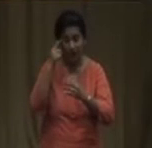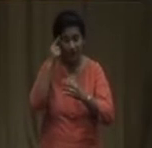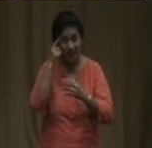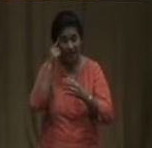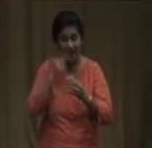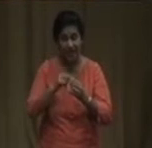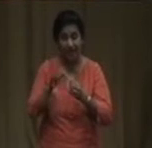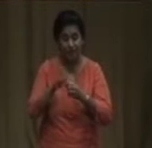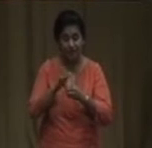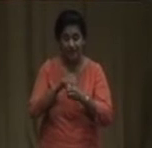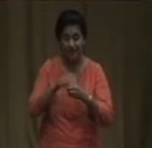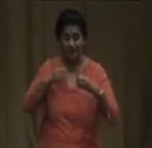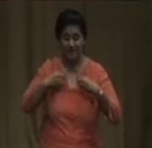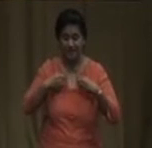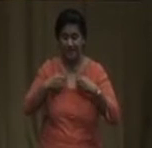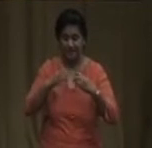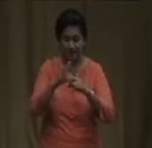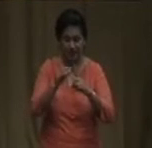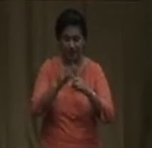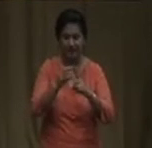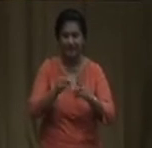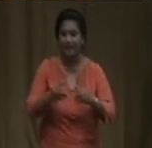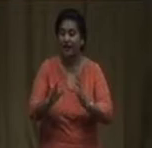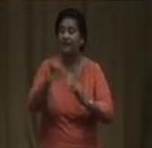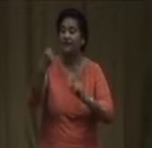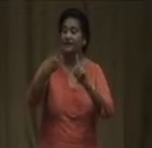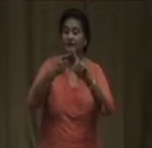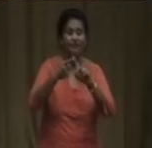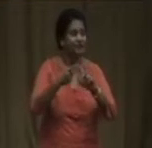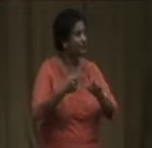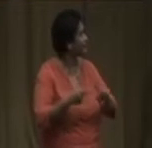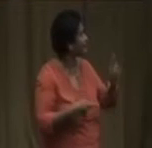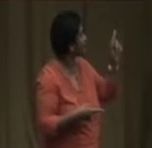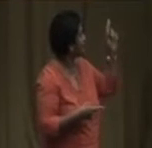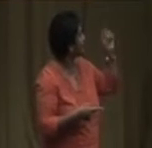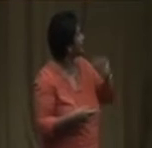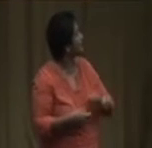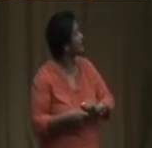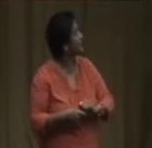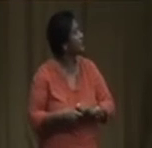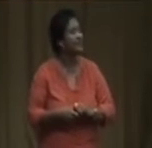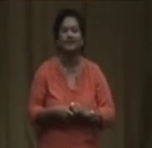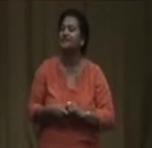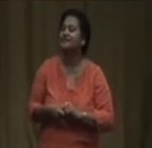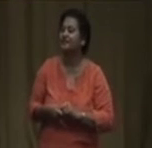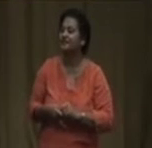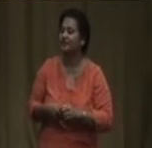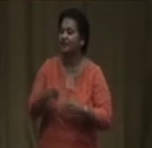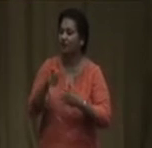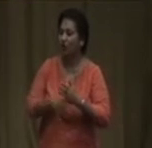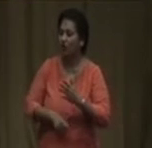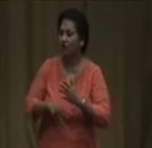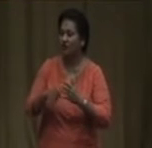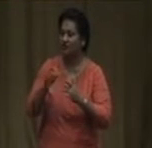open business models. The first is the fact that the marginal cost of replicating digital knowledge is